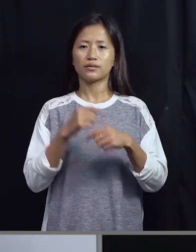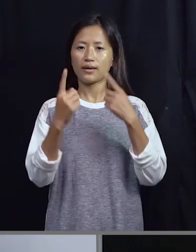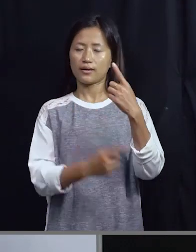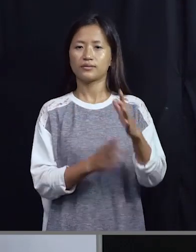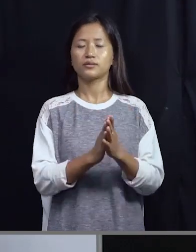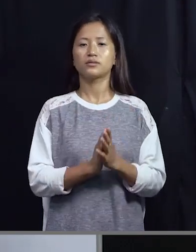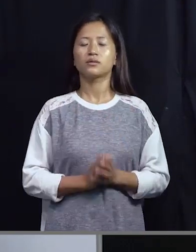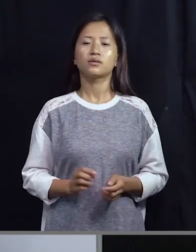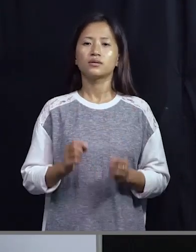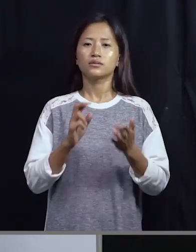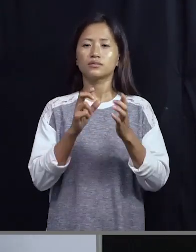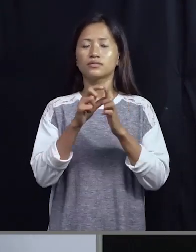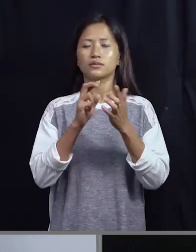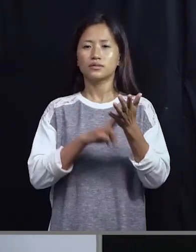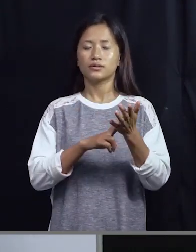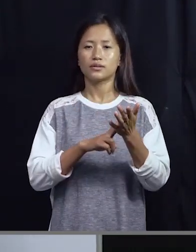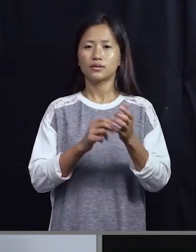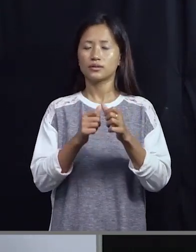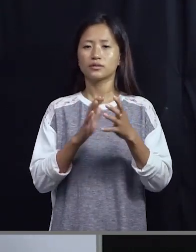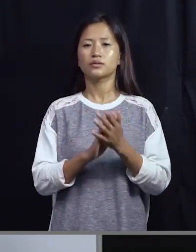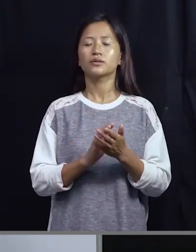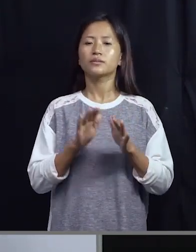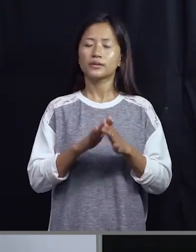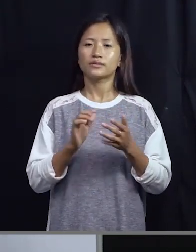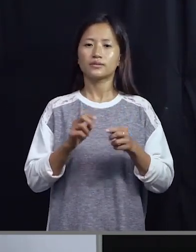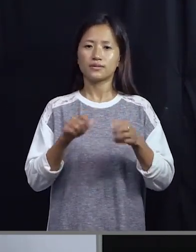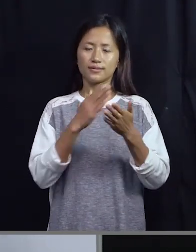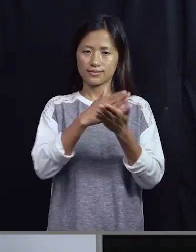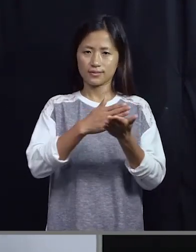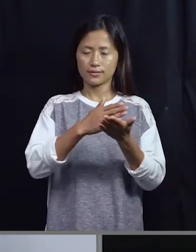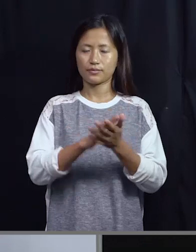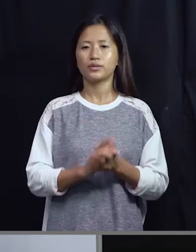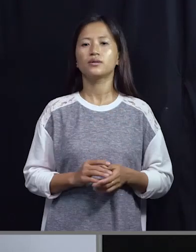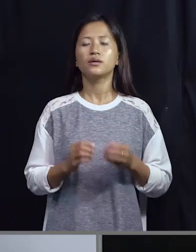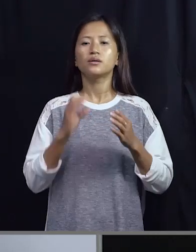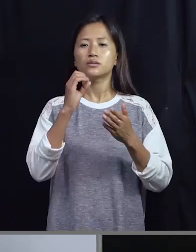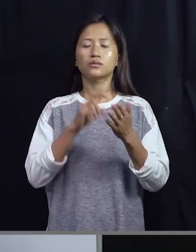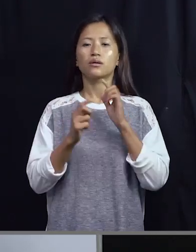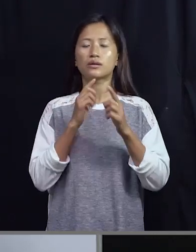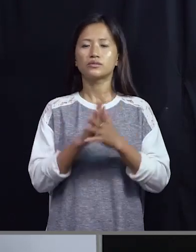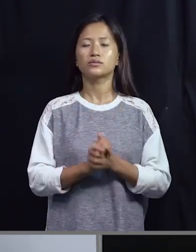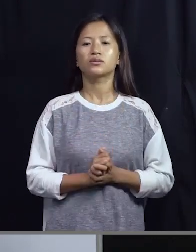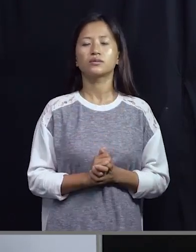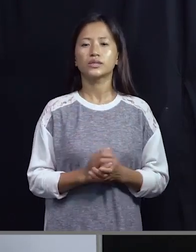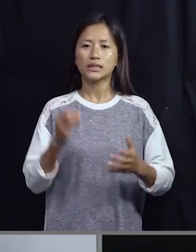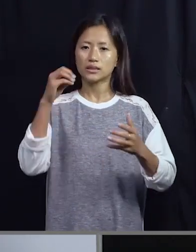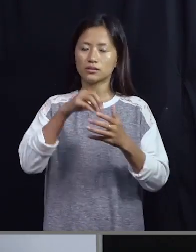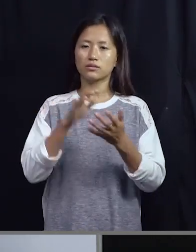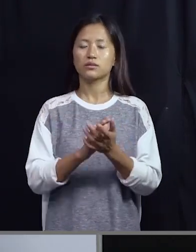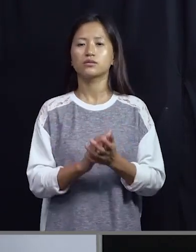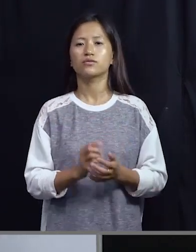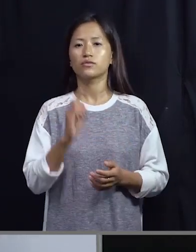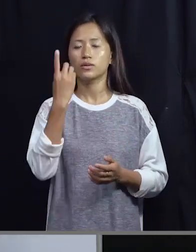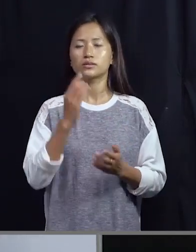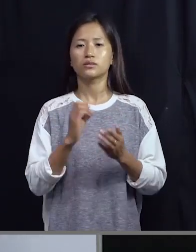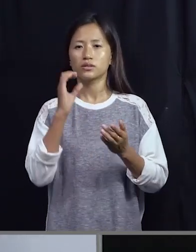that DNA replicates semi-conservatively. That is, each daughter DNA molecule produced consists or contains